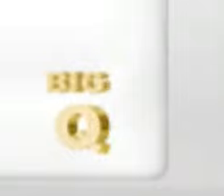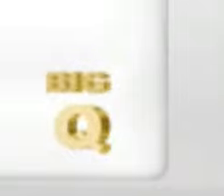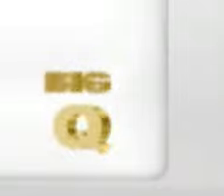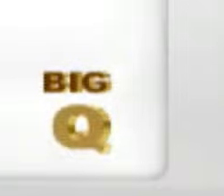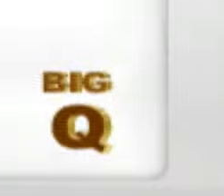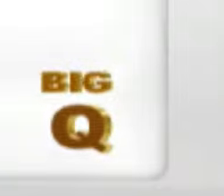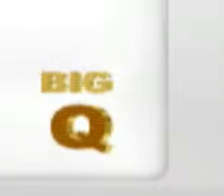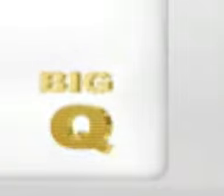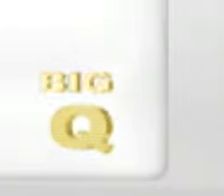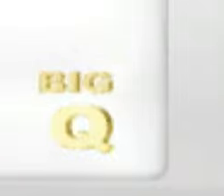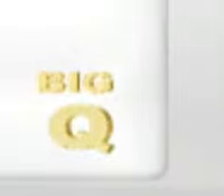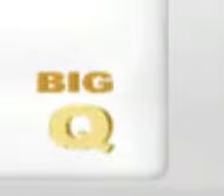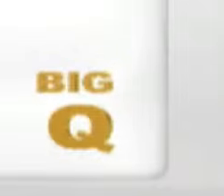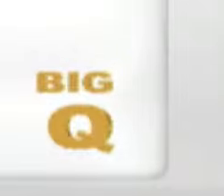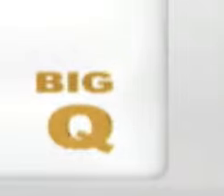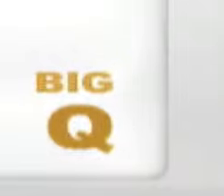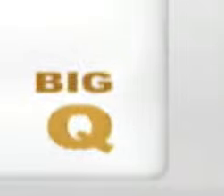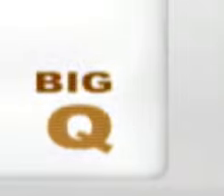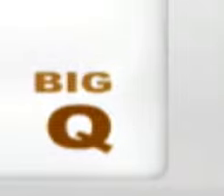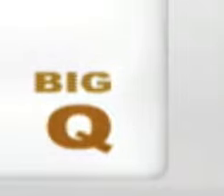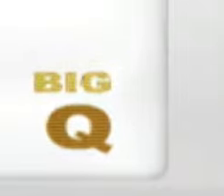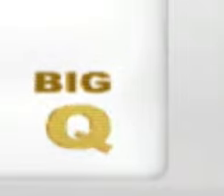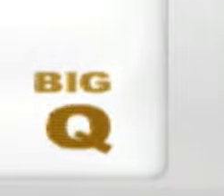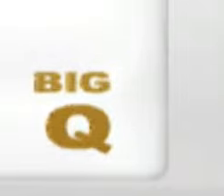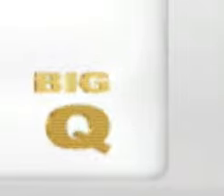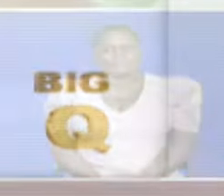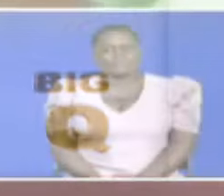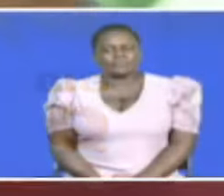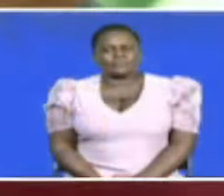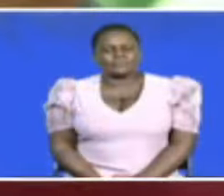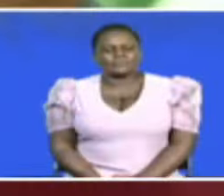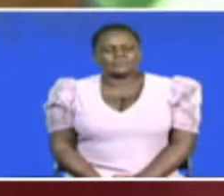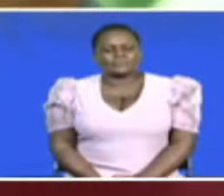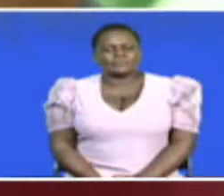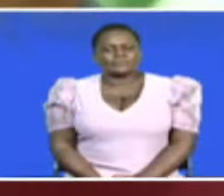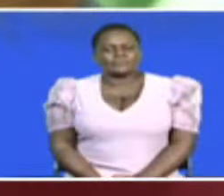Engage us on social media platforms at KTN News KE, at Dennis Asseto.